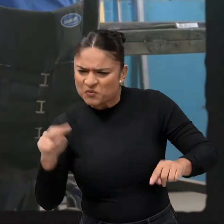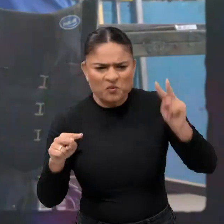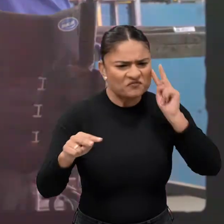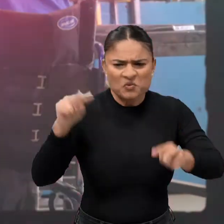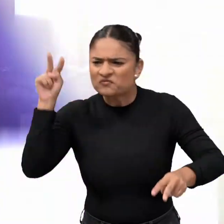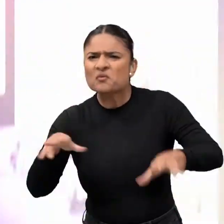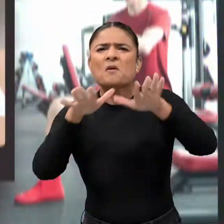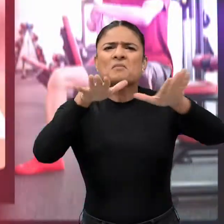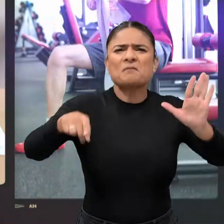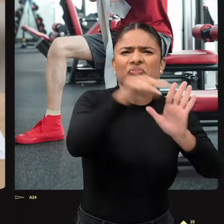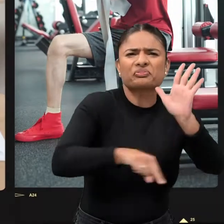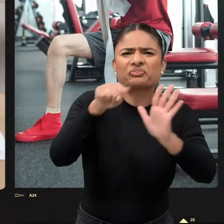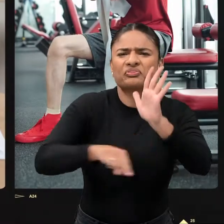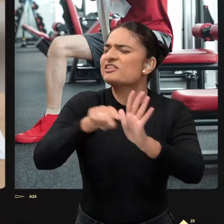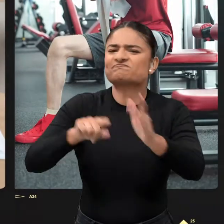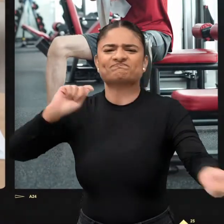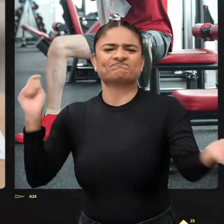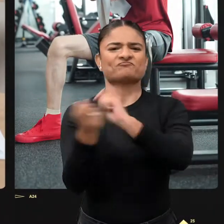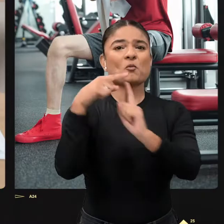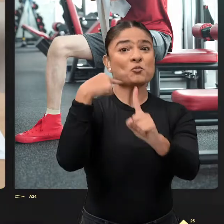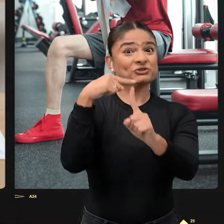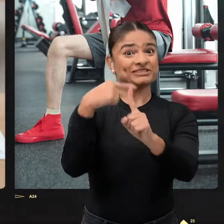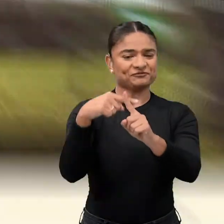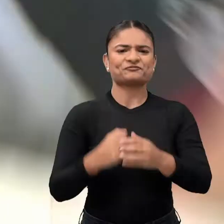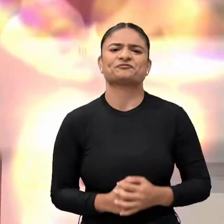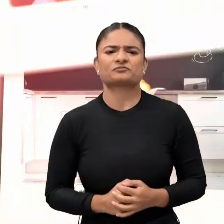expectations from seeing inability to expecting ability.